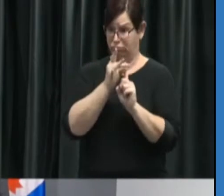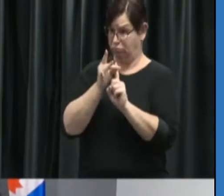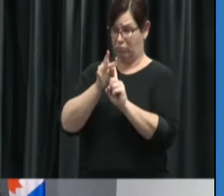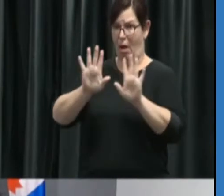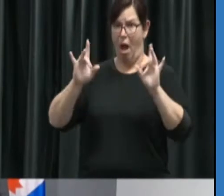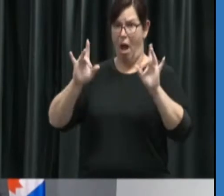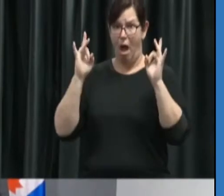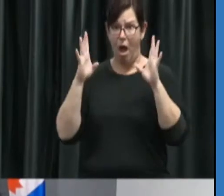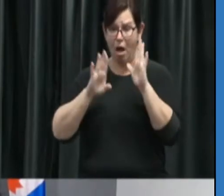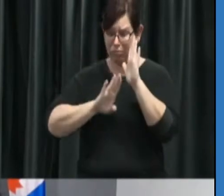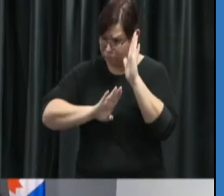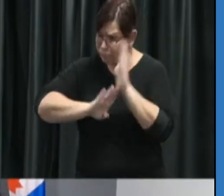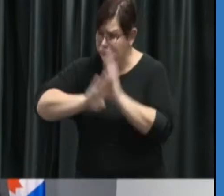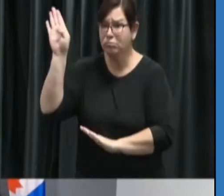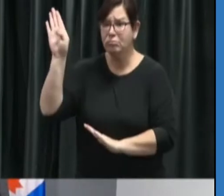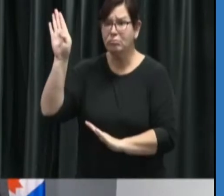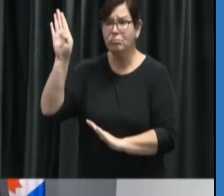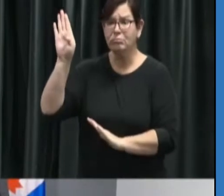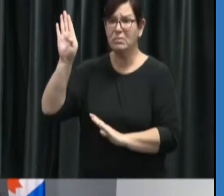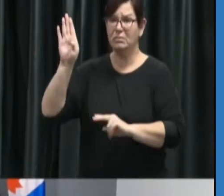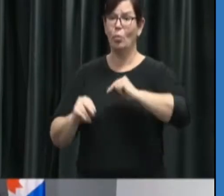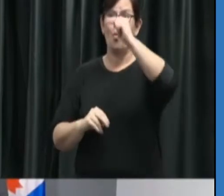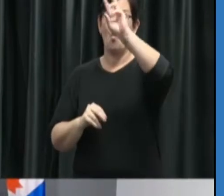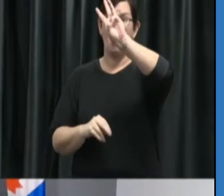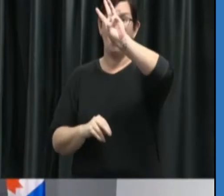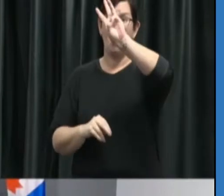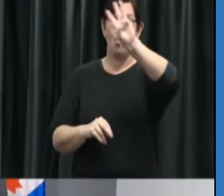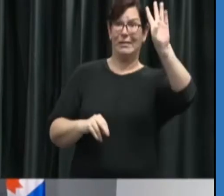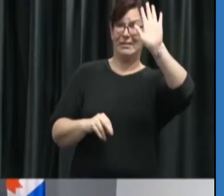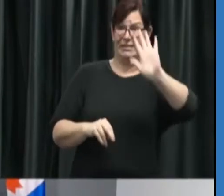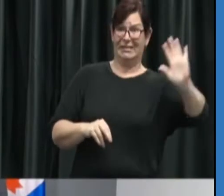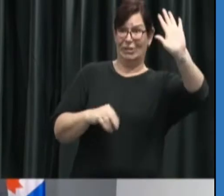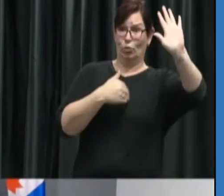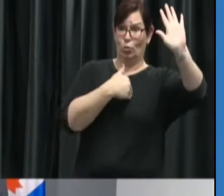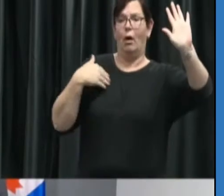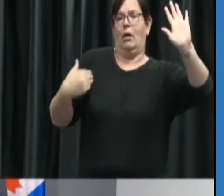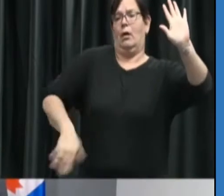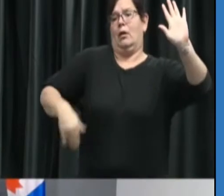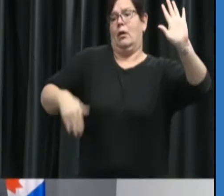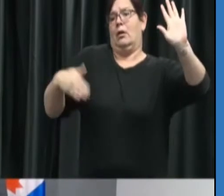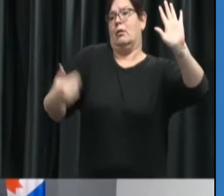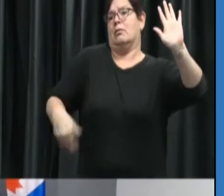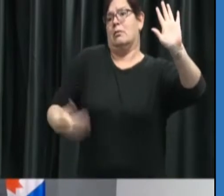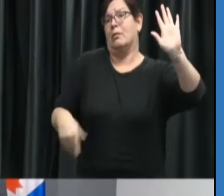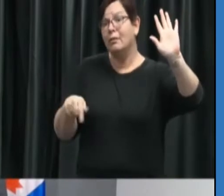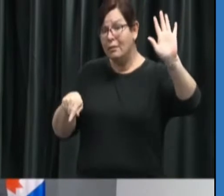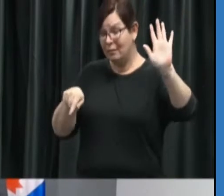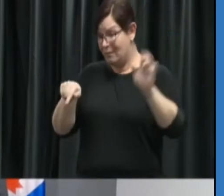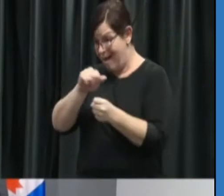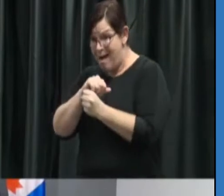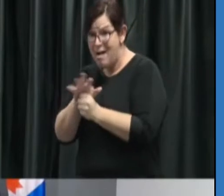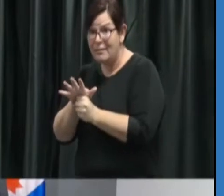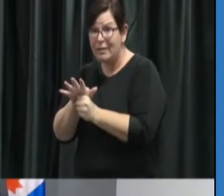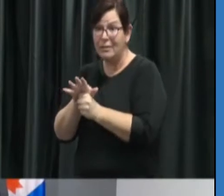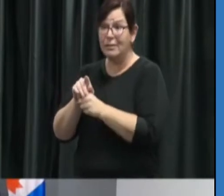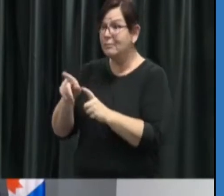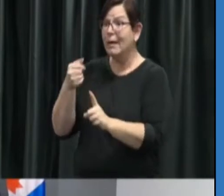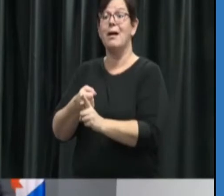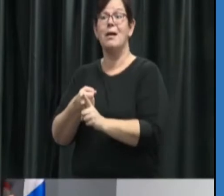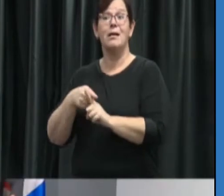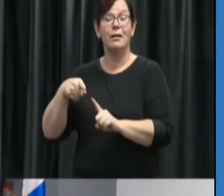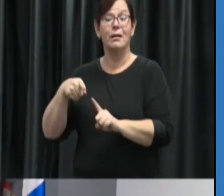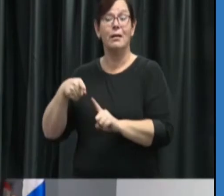in the northwest part of the city. Since the beginning of the pandemic, we've been working hard along with local councillors, especially the councillors in the